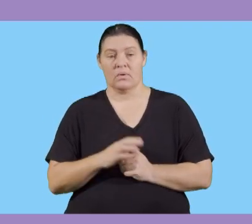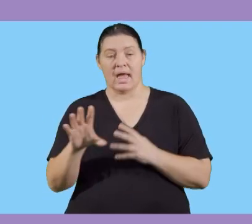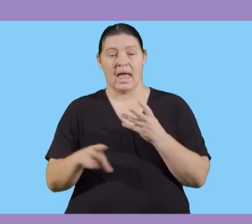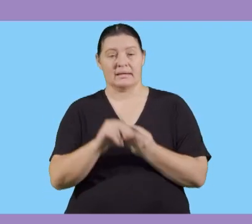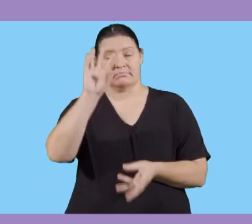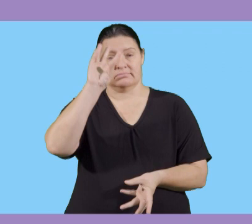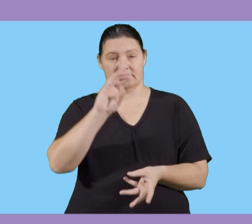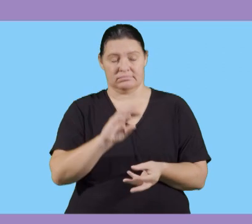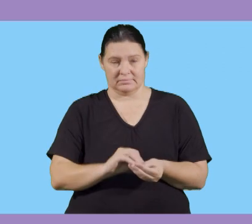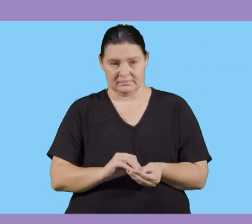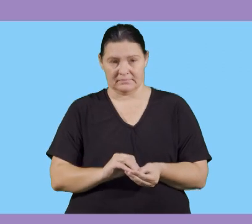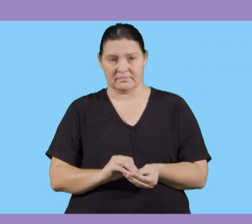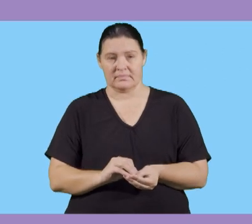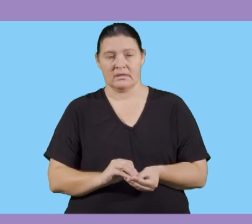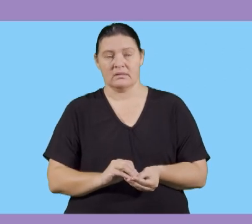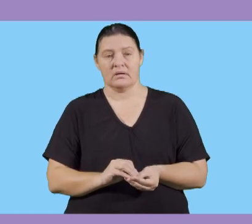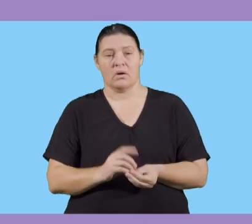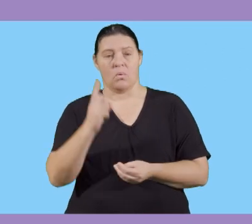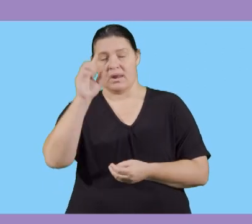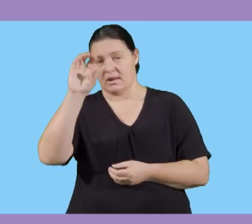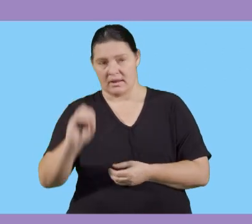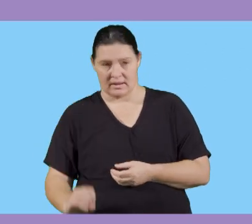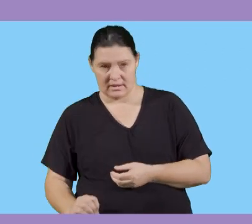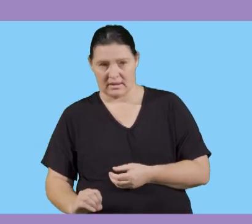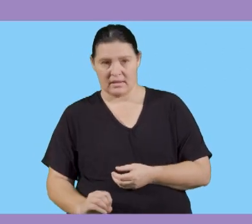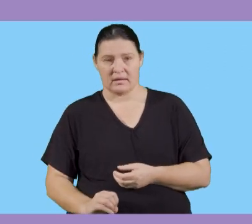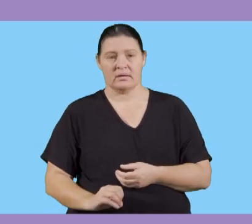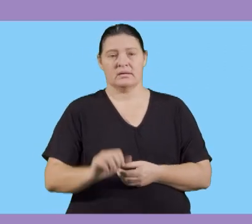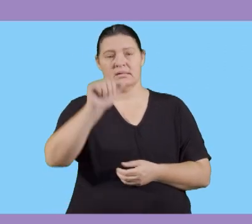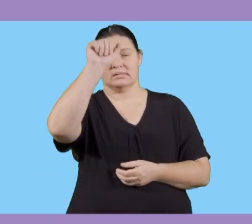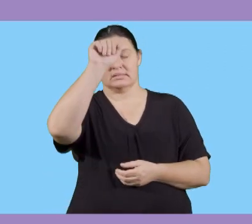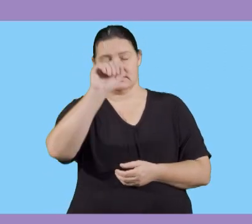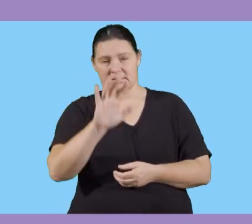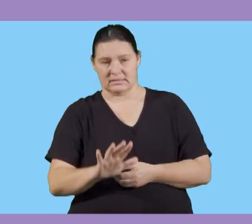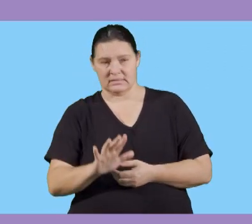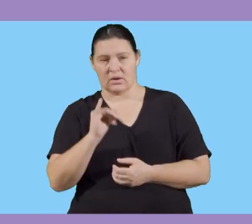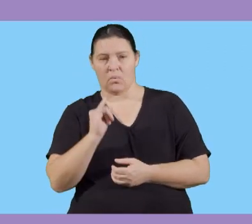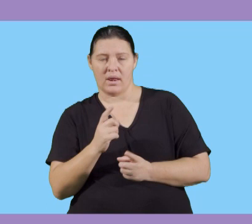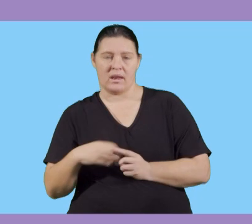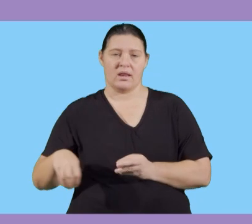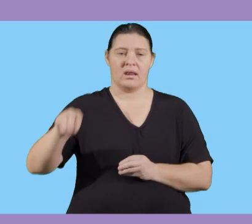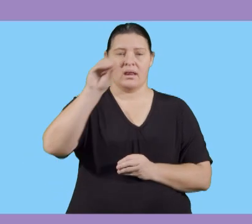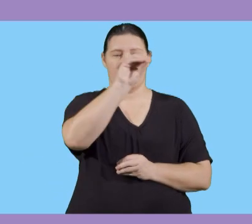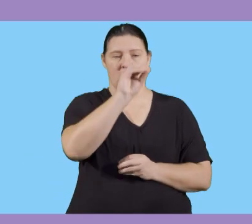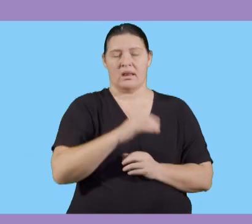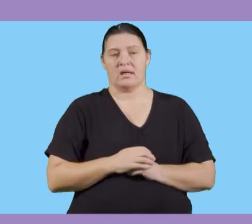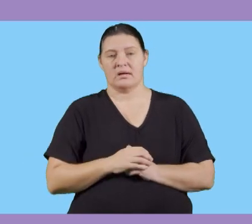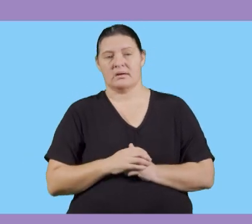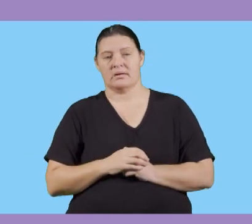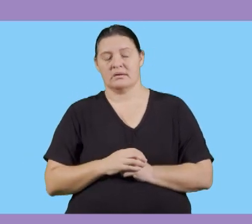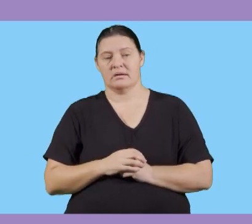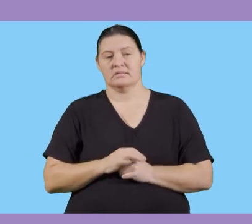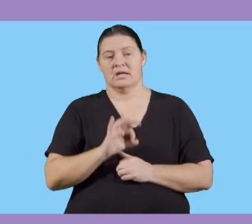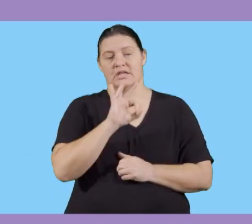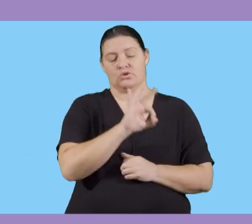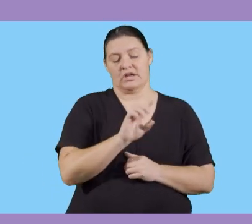add all those amounts, remember there are no ones. When we add 6 tens and 5 tens, that's 110. So we are going to